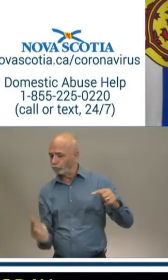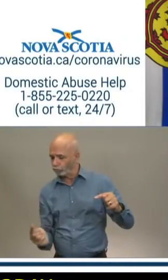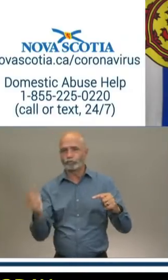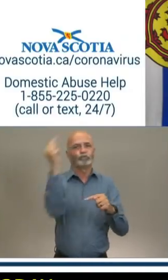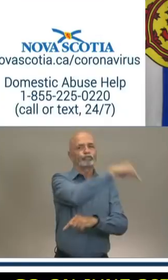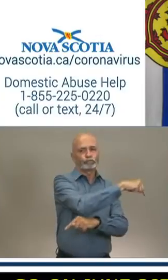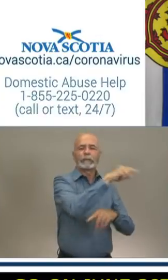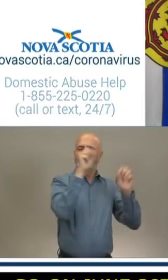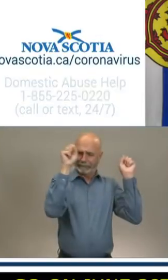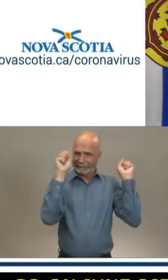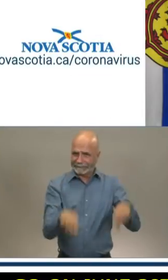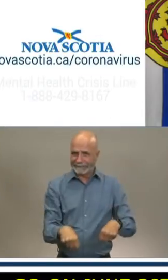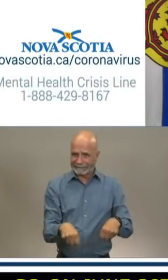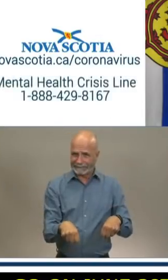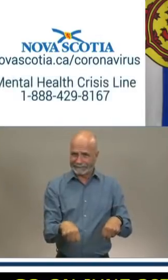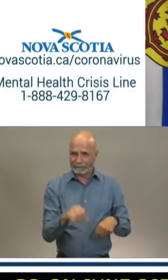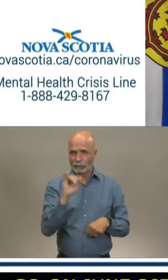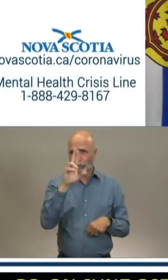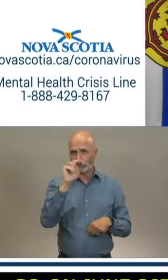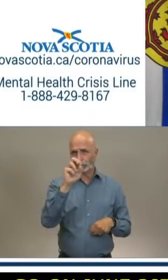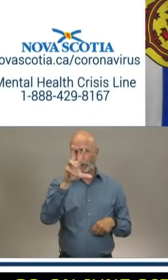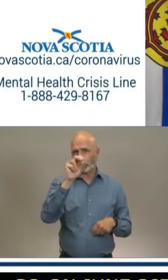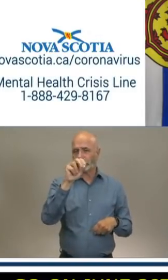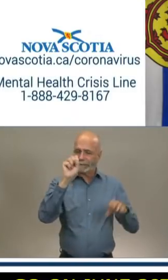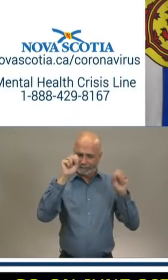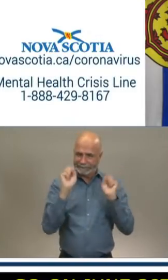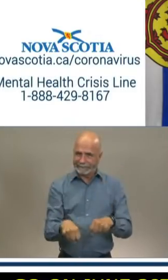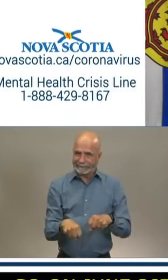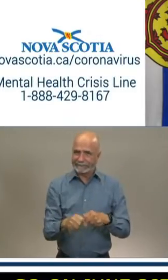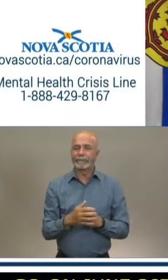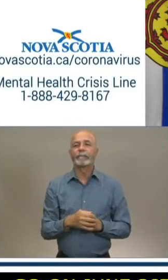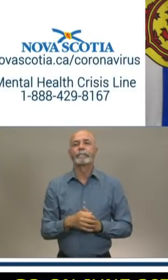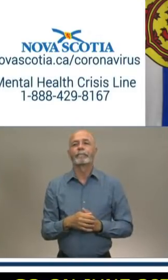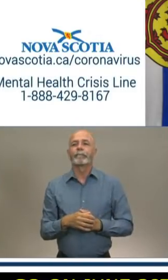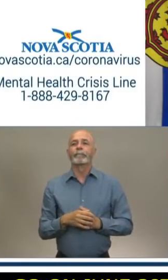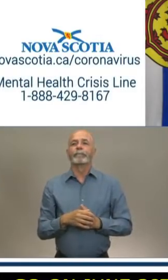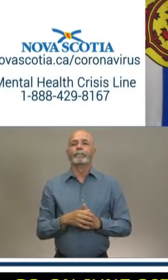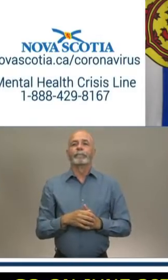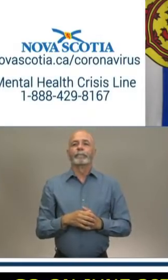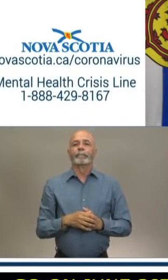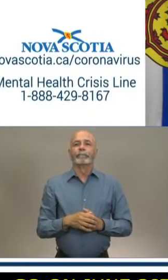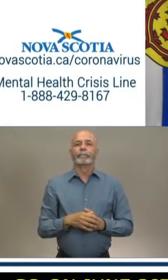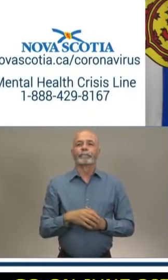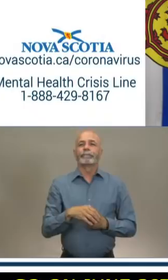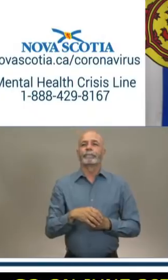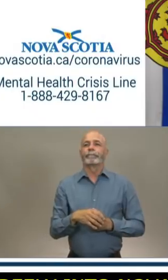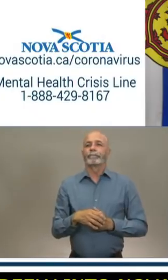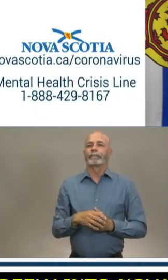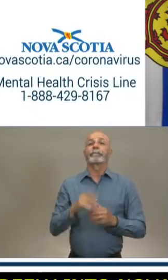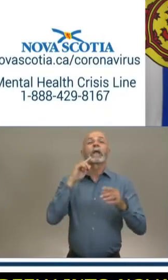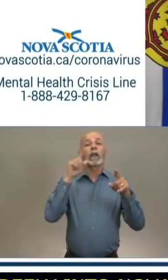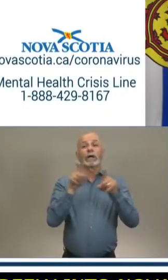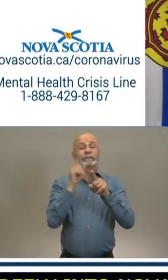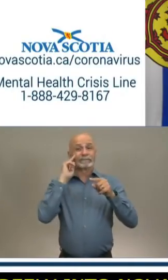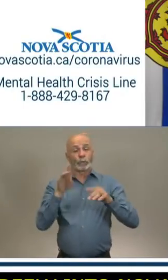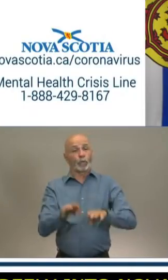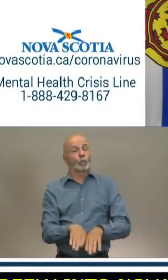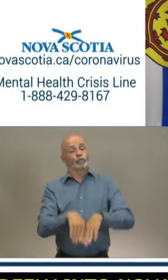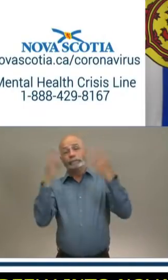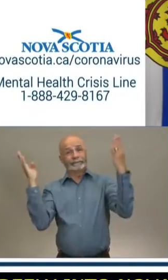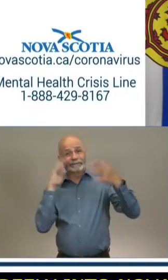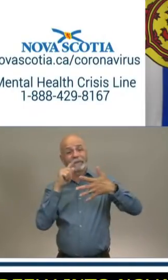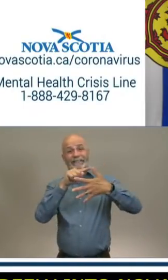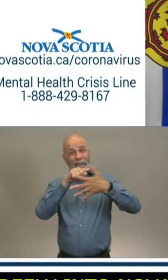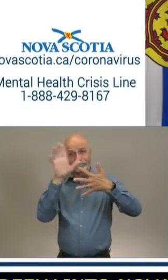province. Also on June 30th, we are scheduled to open up in Phase 3, opening to the rest